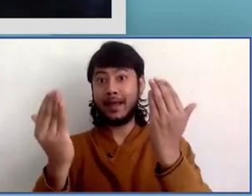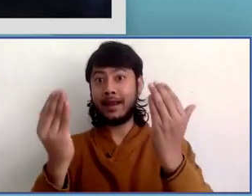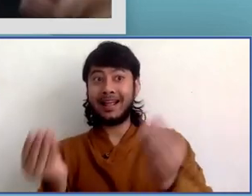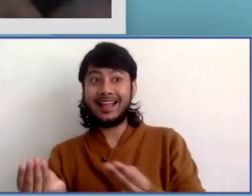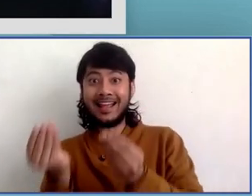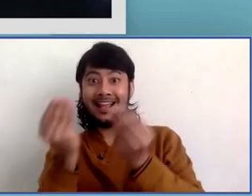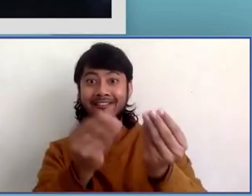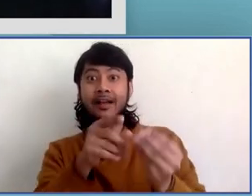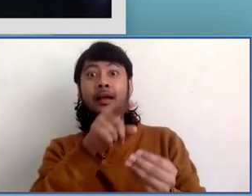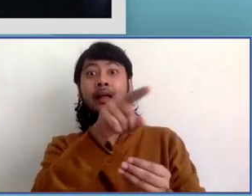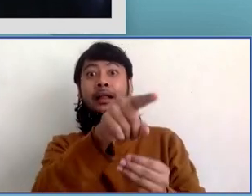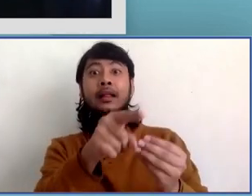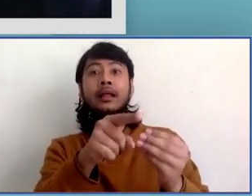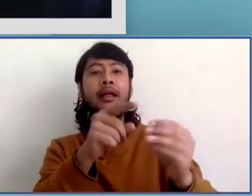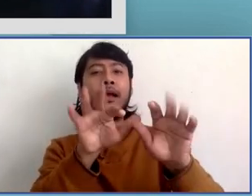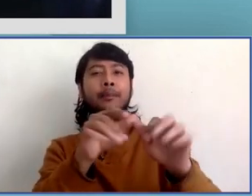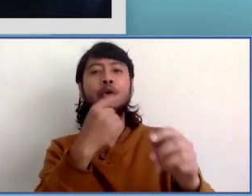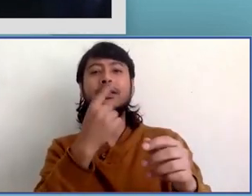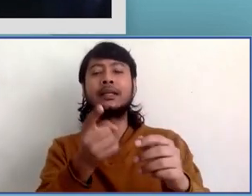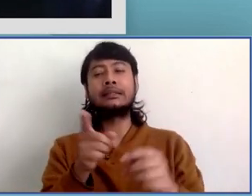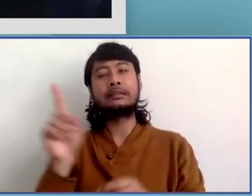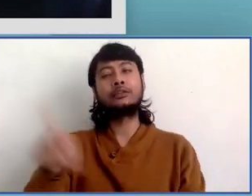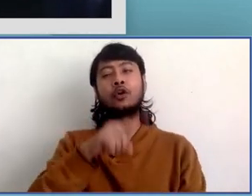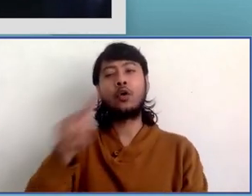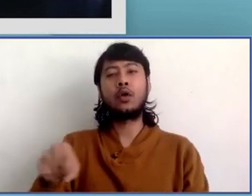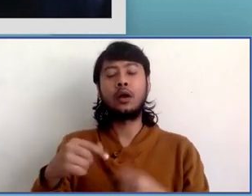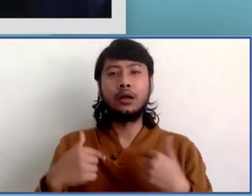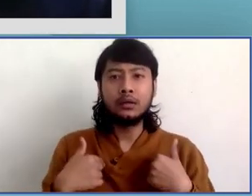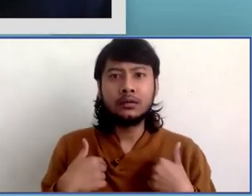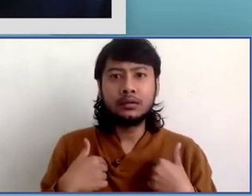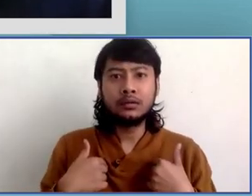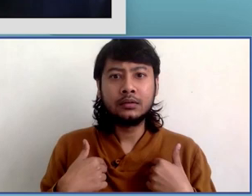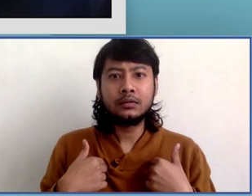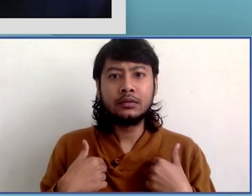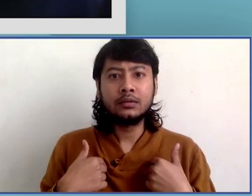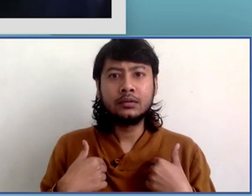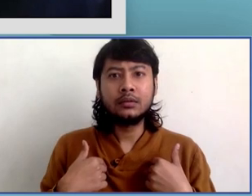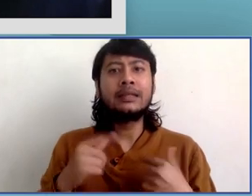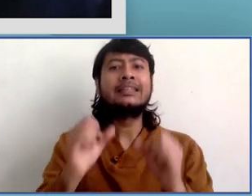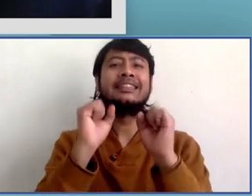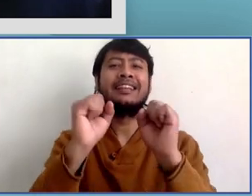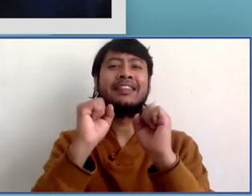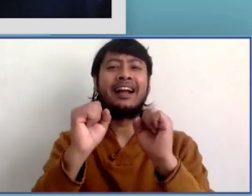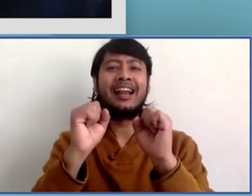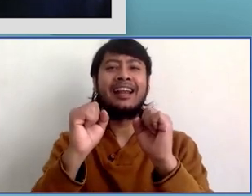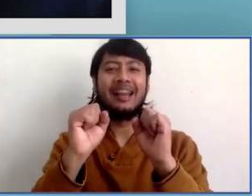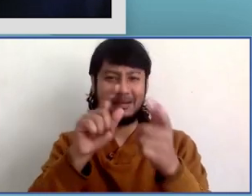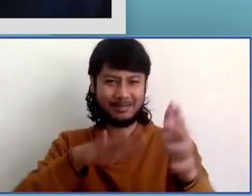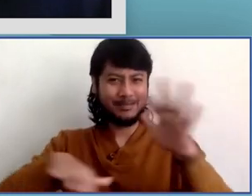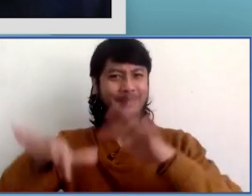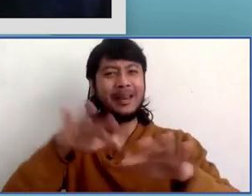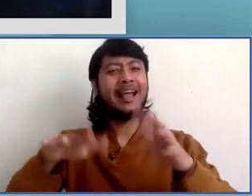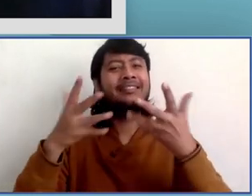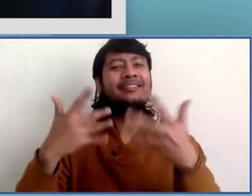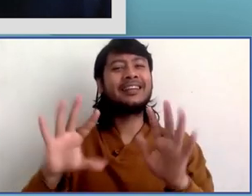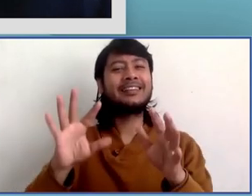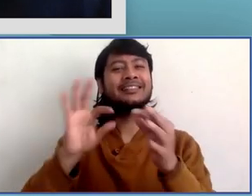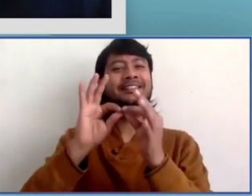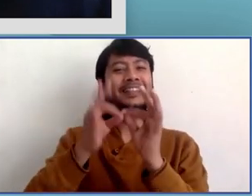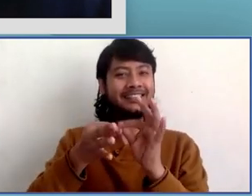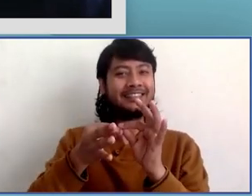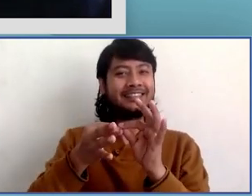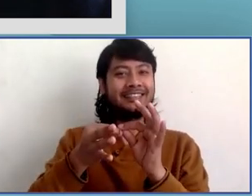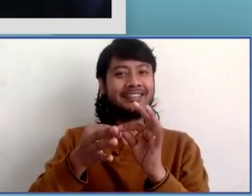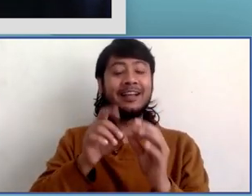memory. You will simply remember what is what you were going to do. But this is very healthy, because if you try